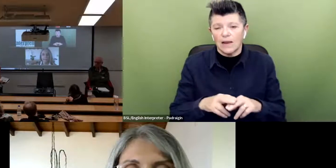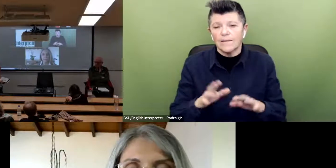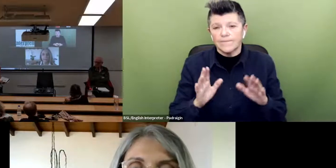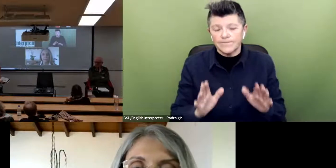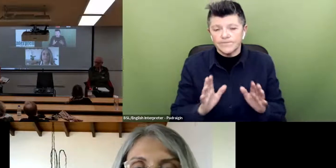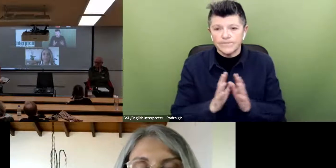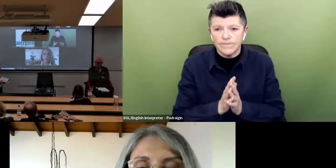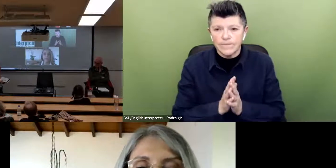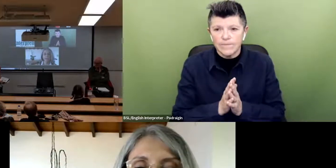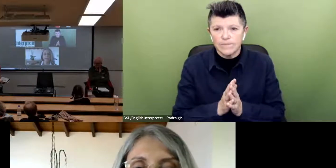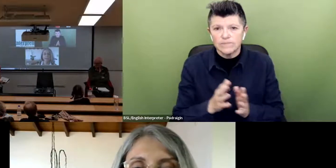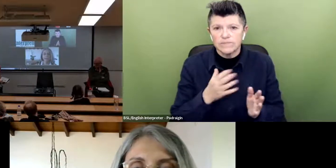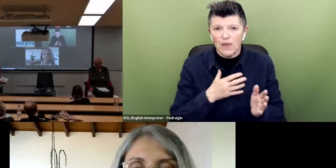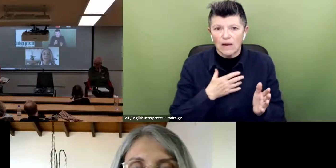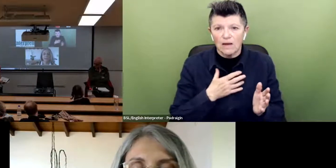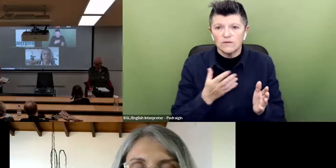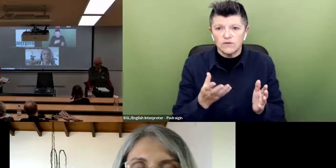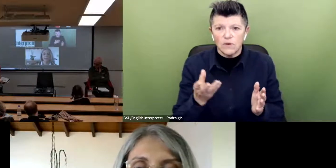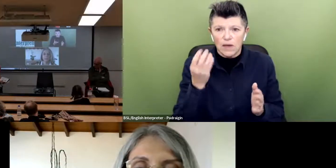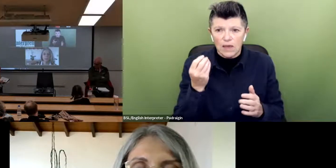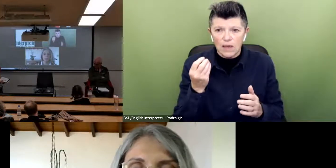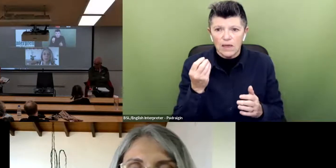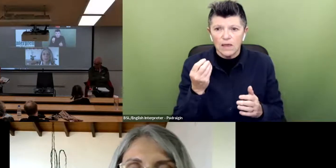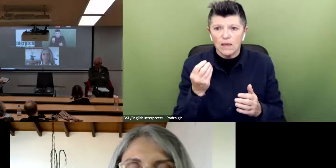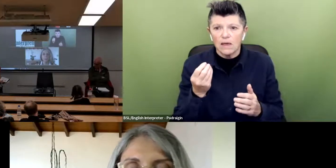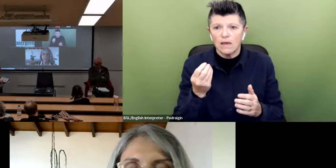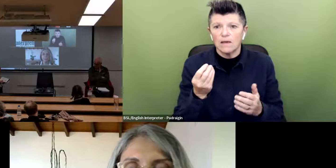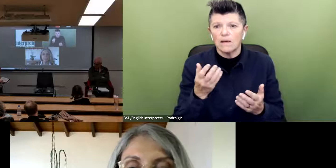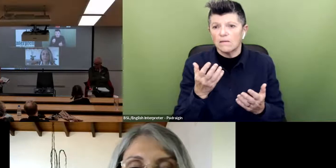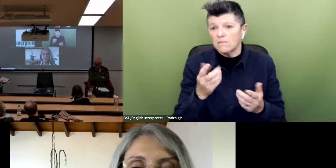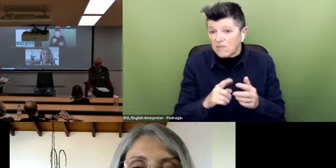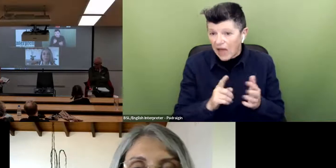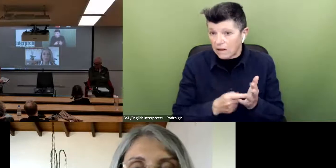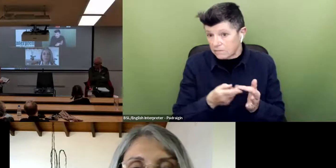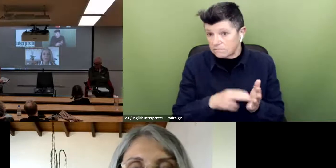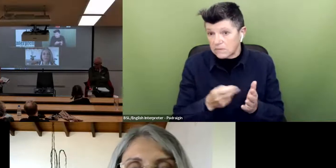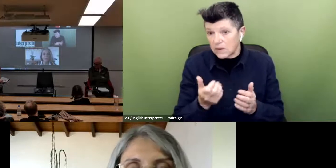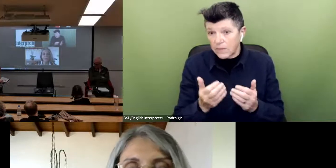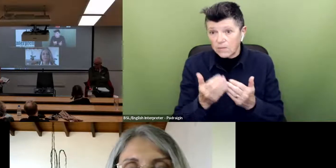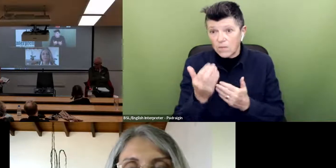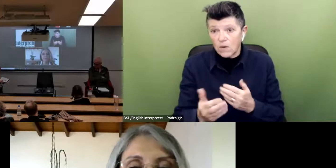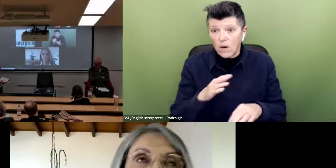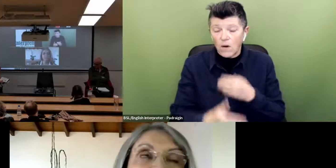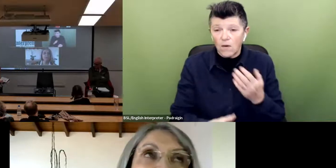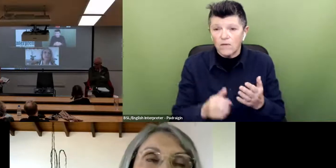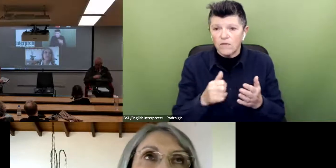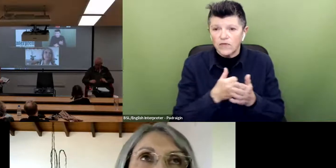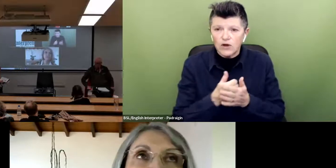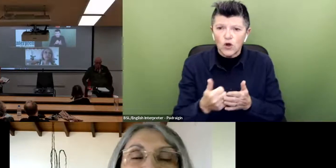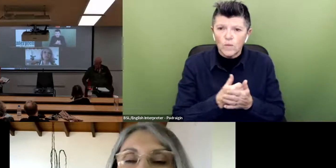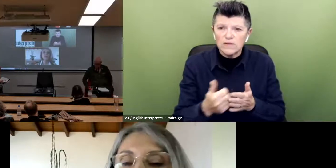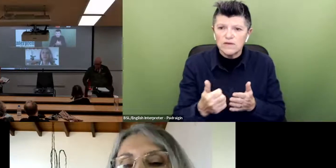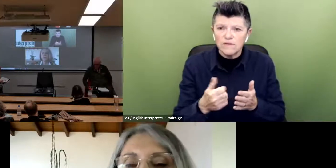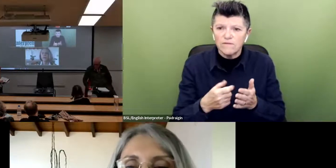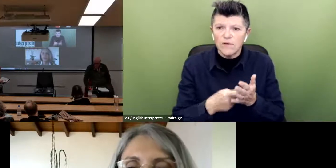I'd like to hear, Ellen, a little bit more about the normative reference. If